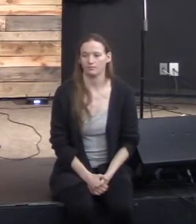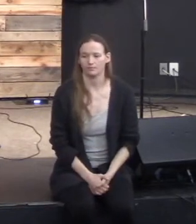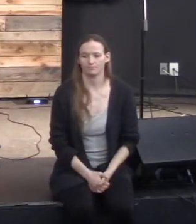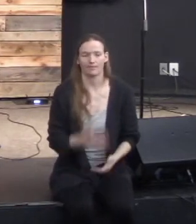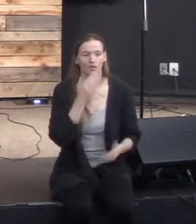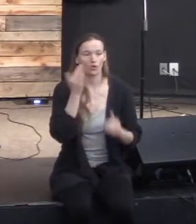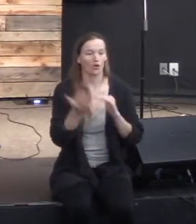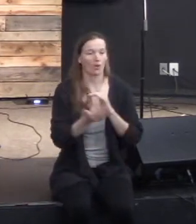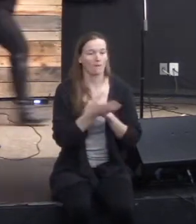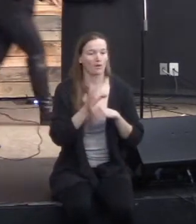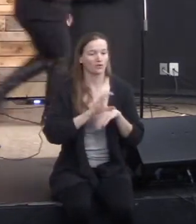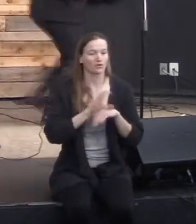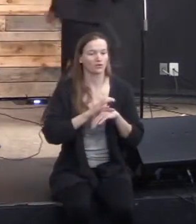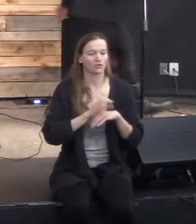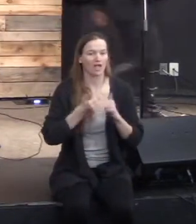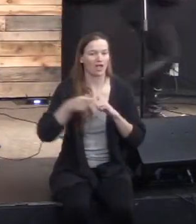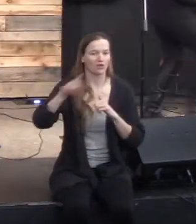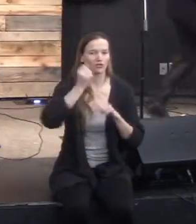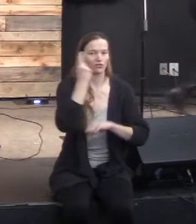Good morning, church. How's everybody today?